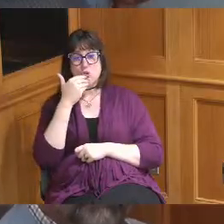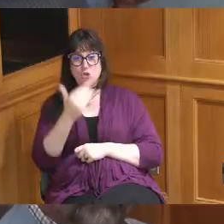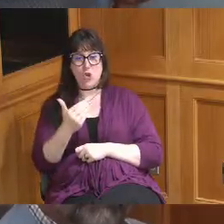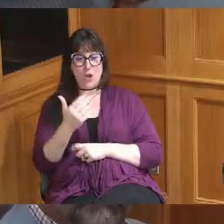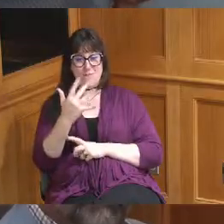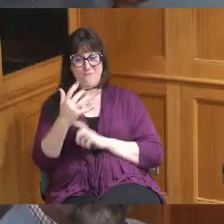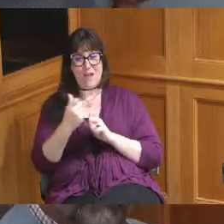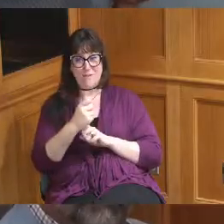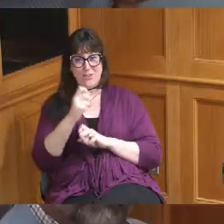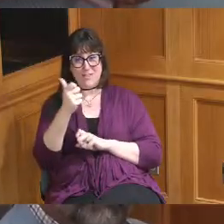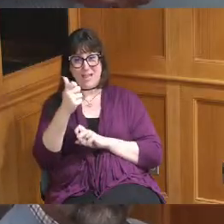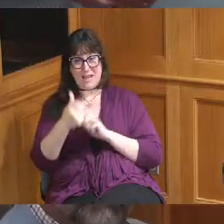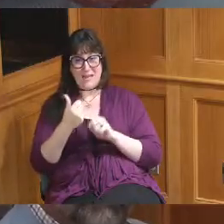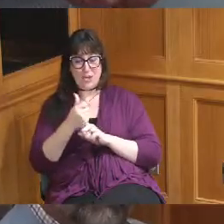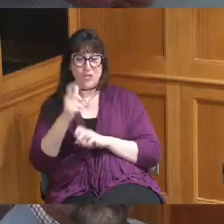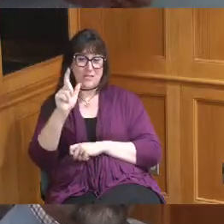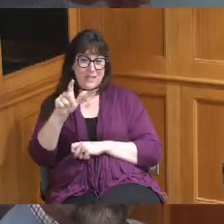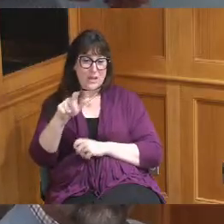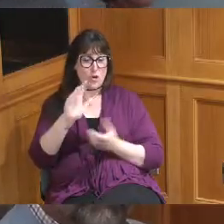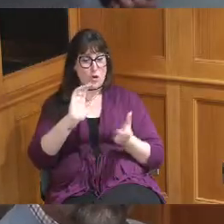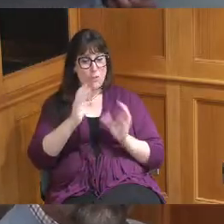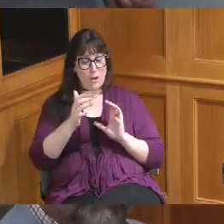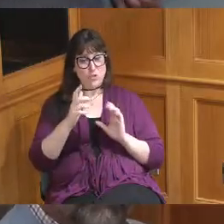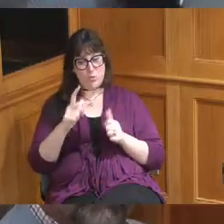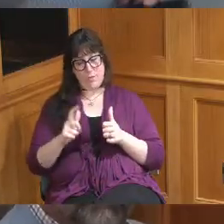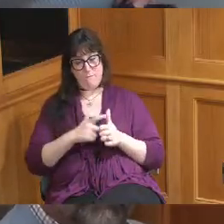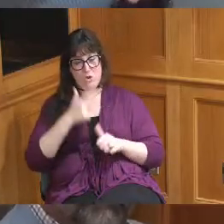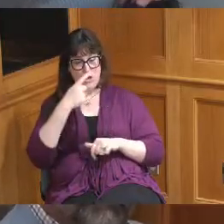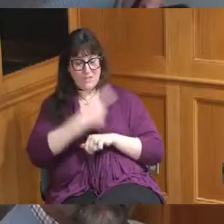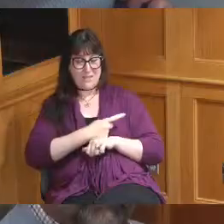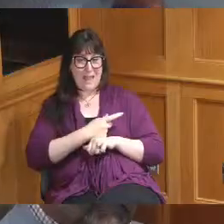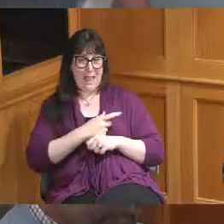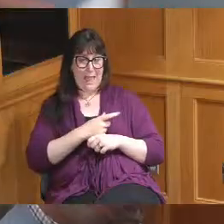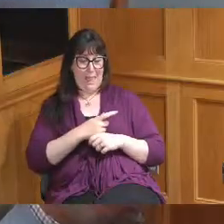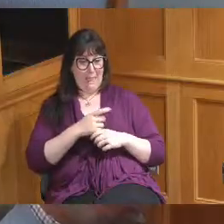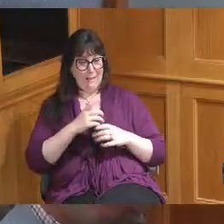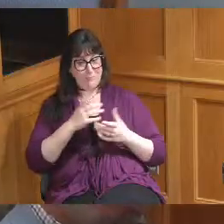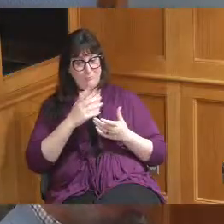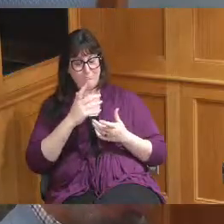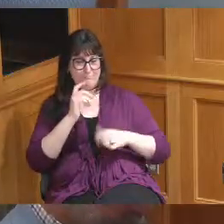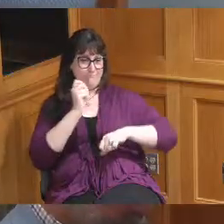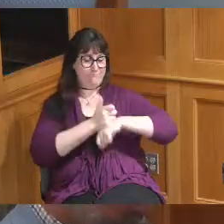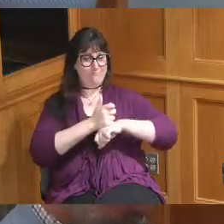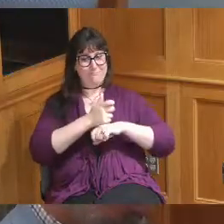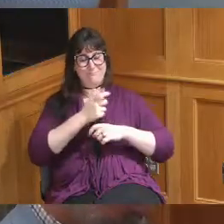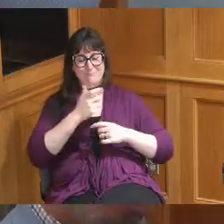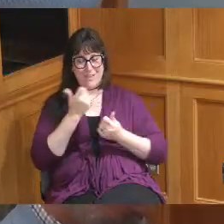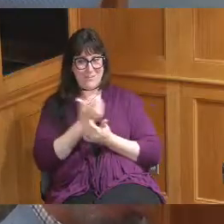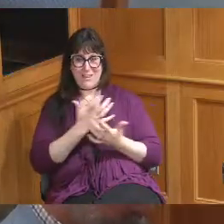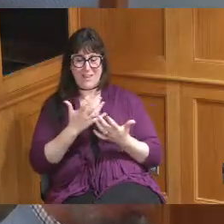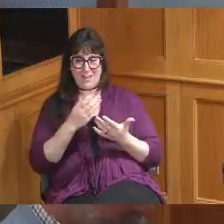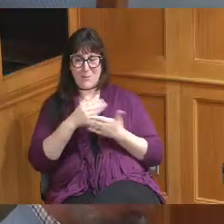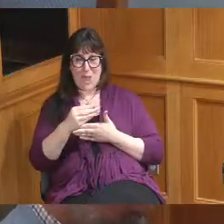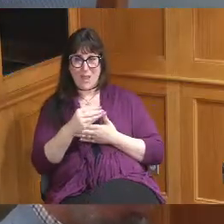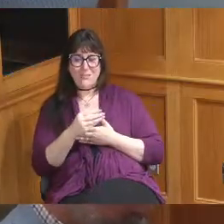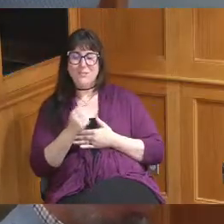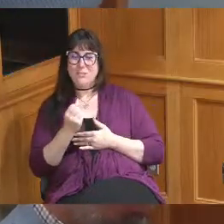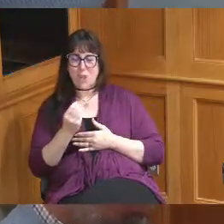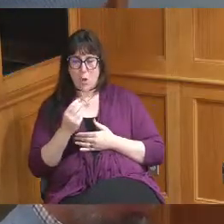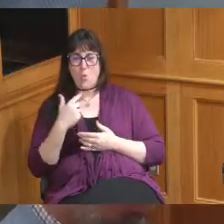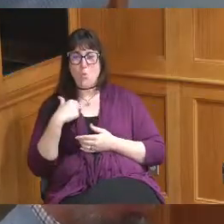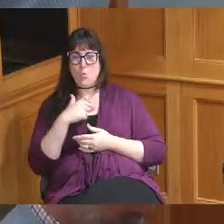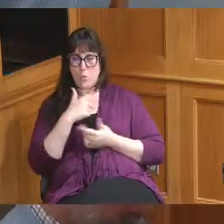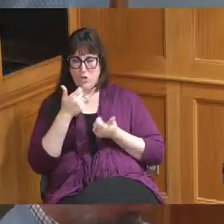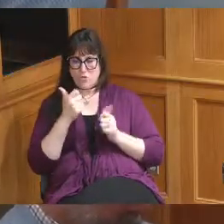5 years, 10 years down the road than it was the day you finished those improvements. So that's one thing that we worked